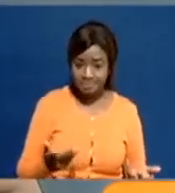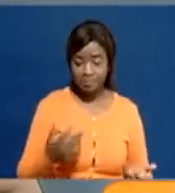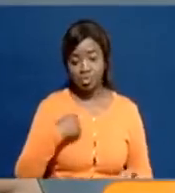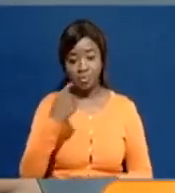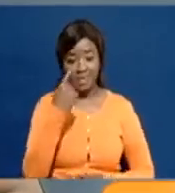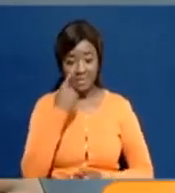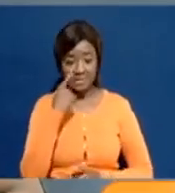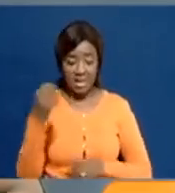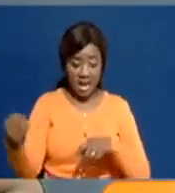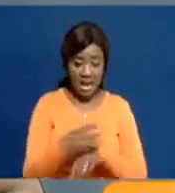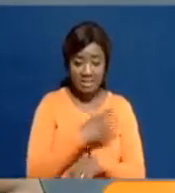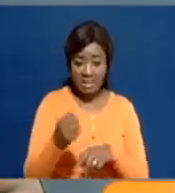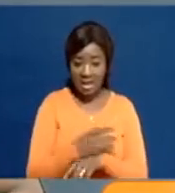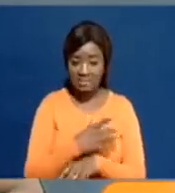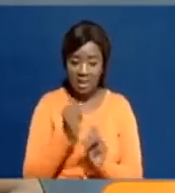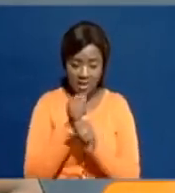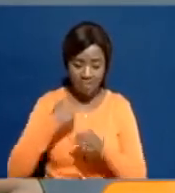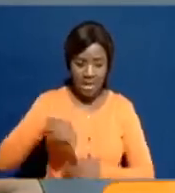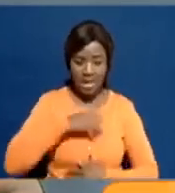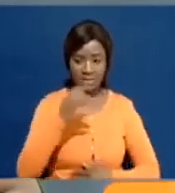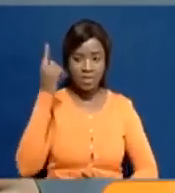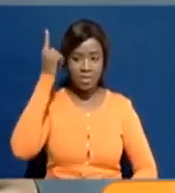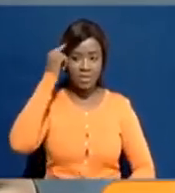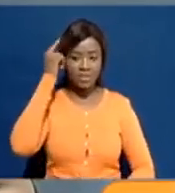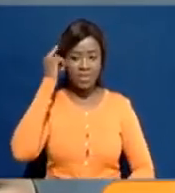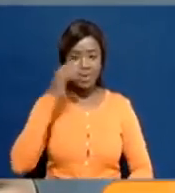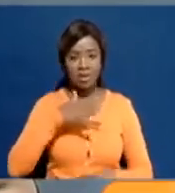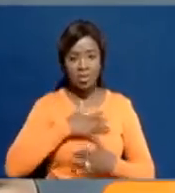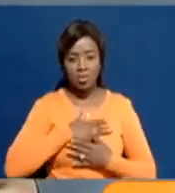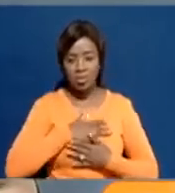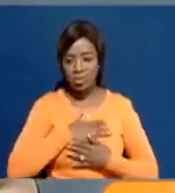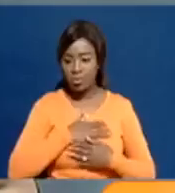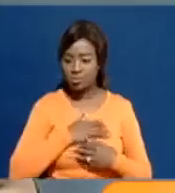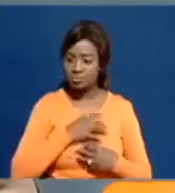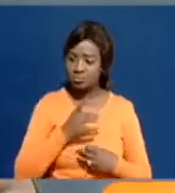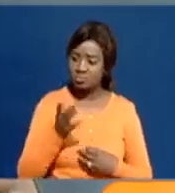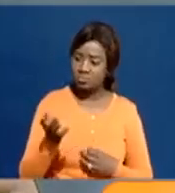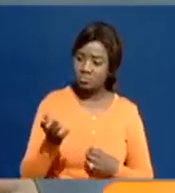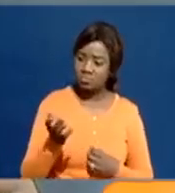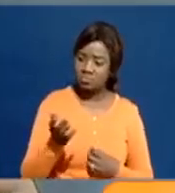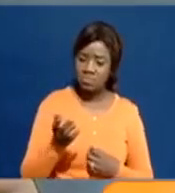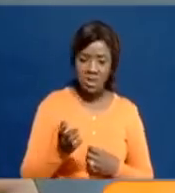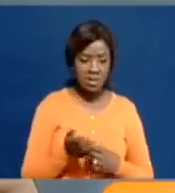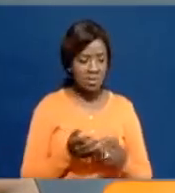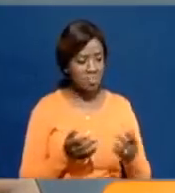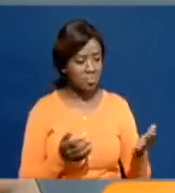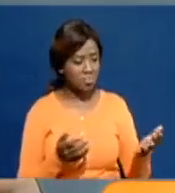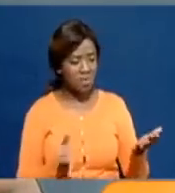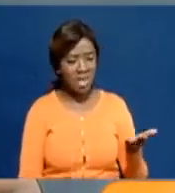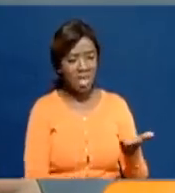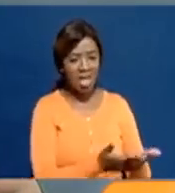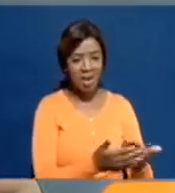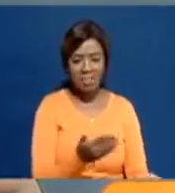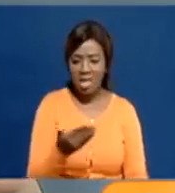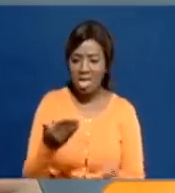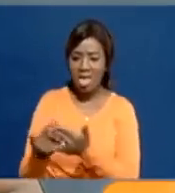cancer calls us to actually reflect deeply into our humanities. You know, because we have to come in and stand up for somebody